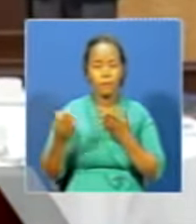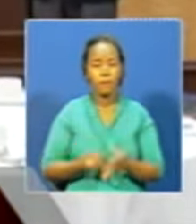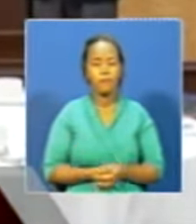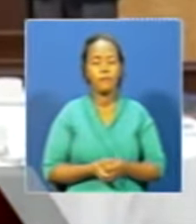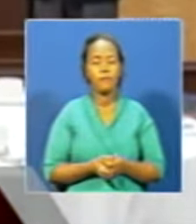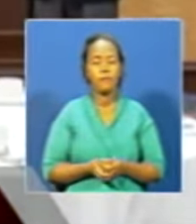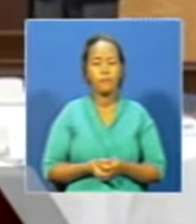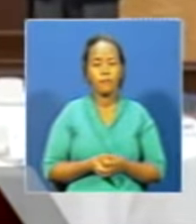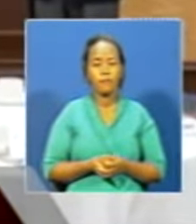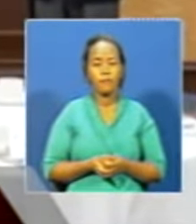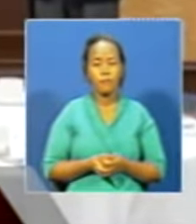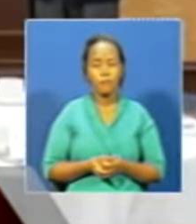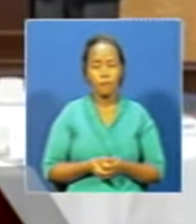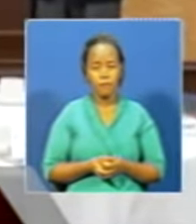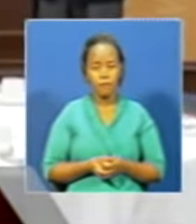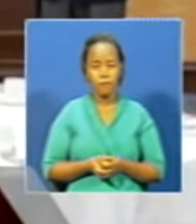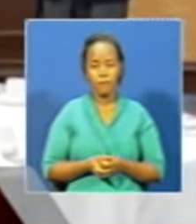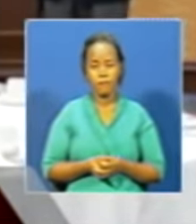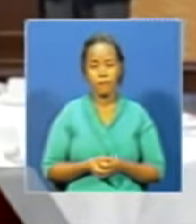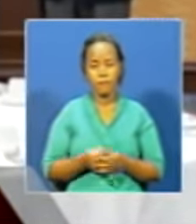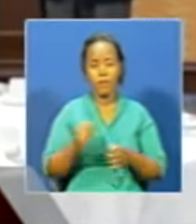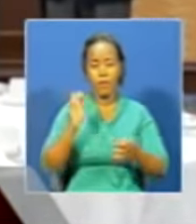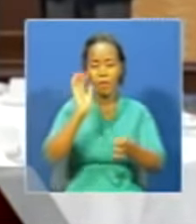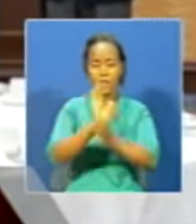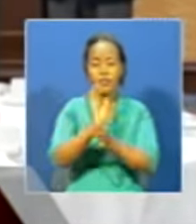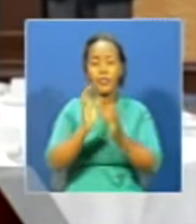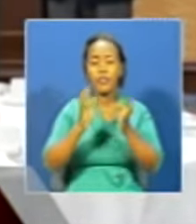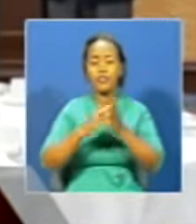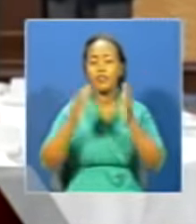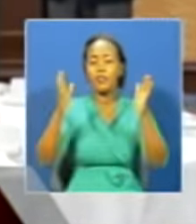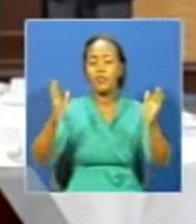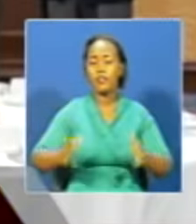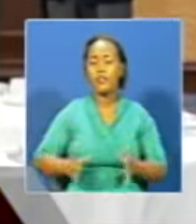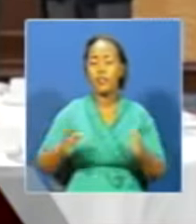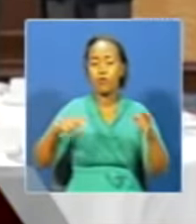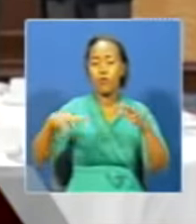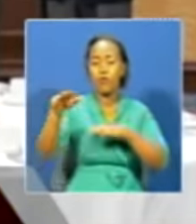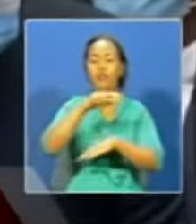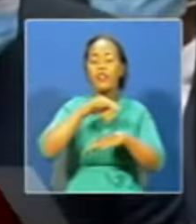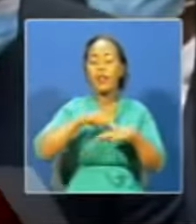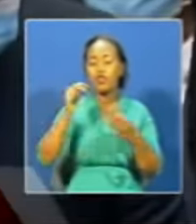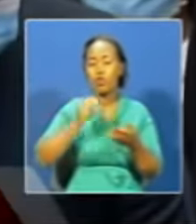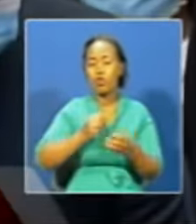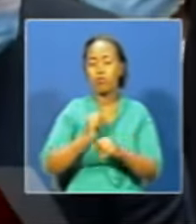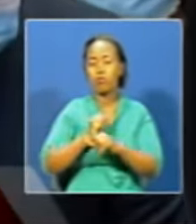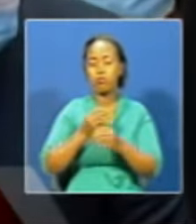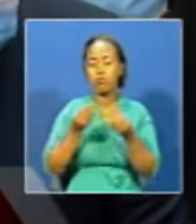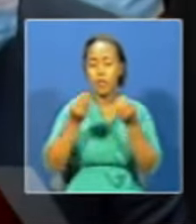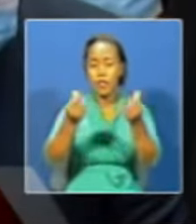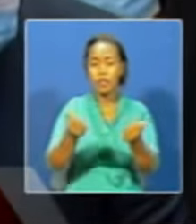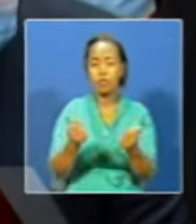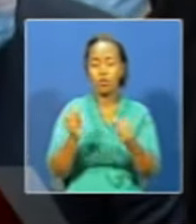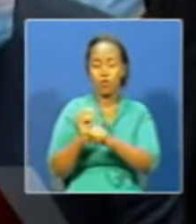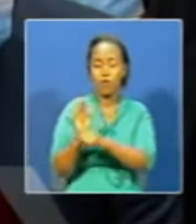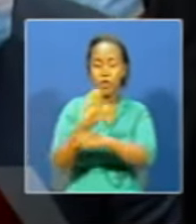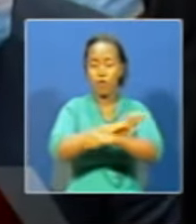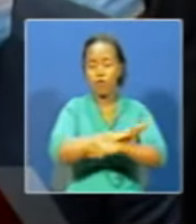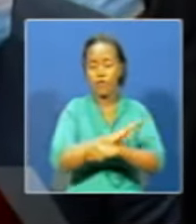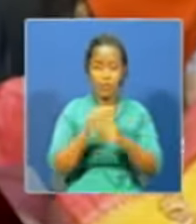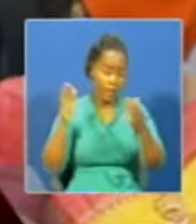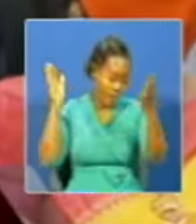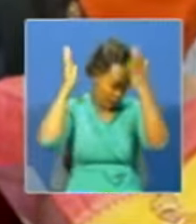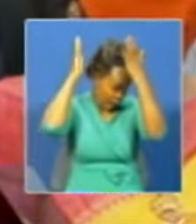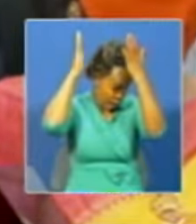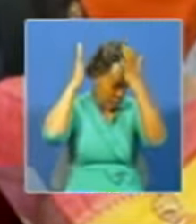give them the wisdom. The Interfaith Council for the National Response to COVID-19 Limit, chaired by Archbishop Anthony Muheria,